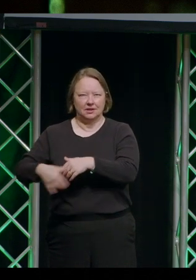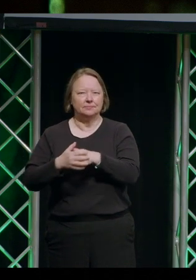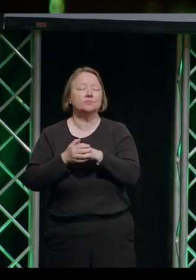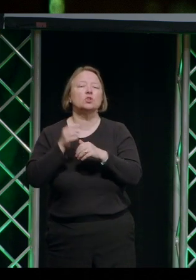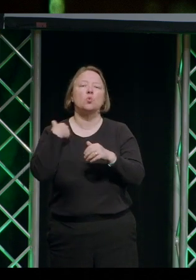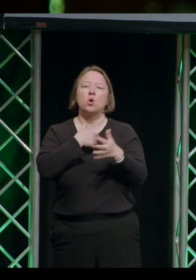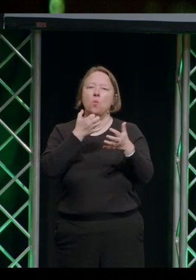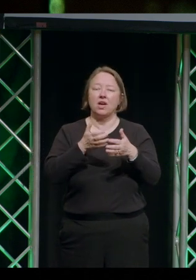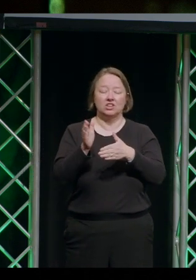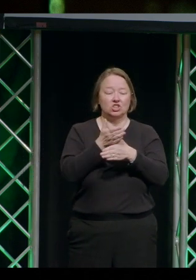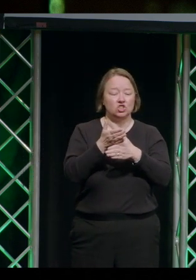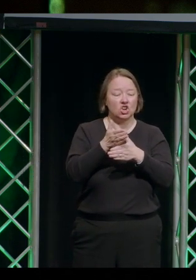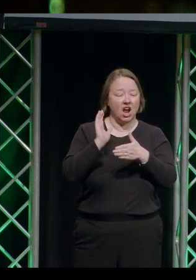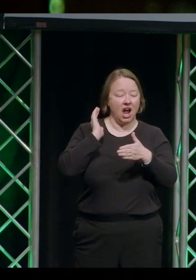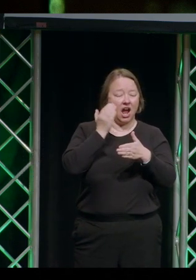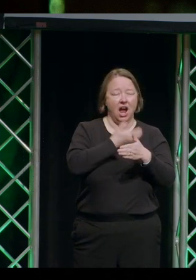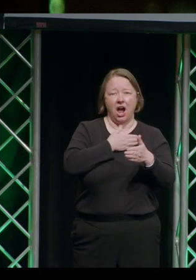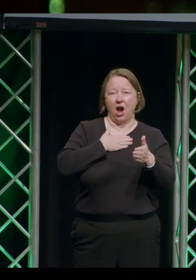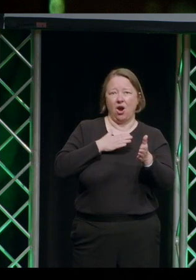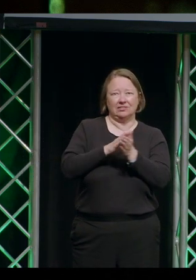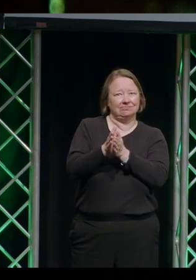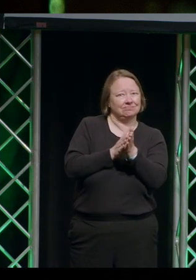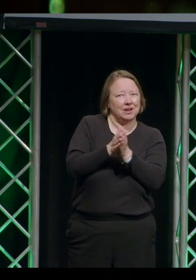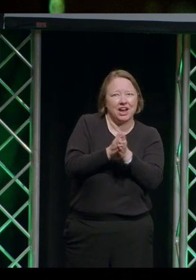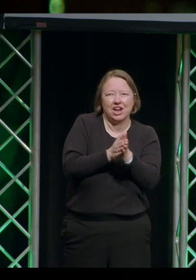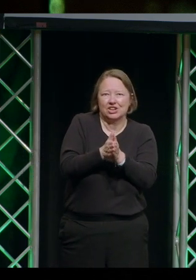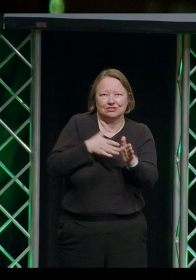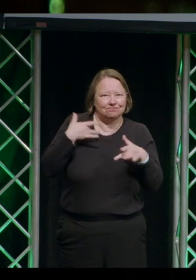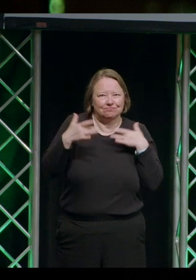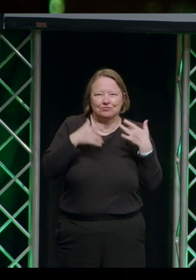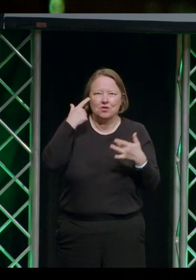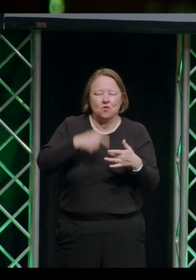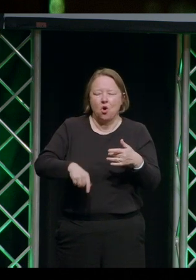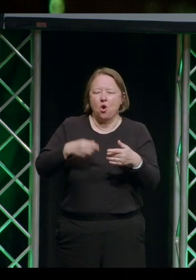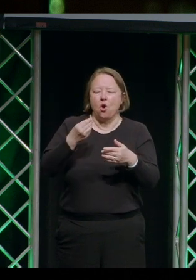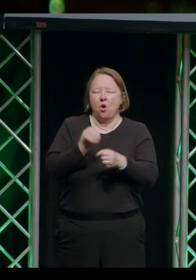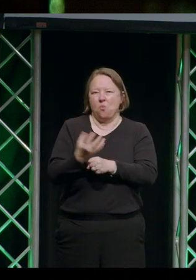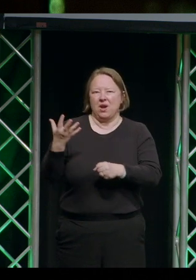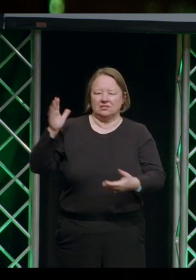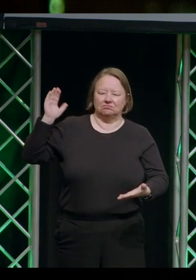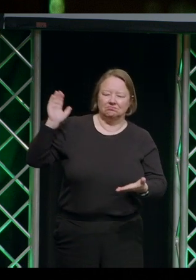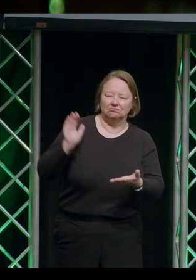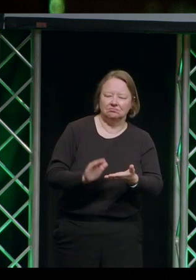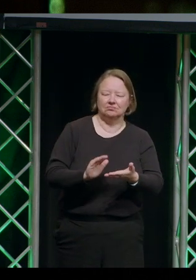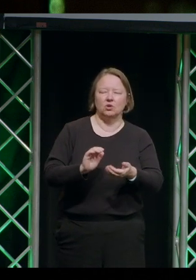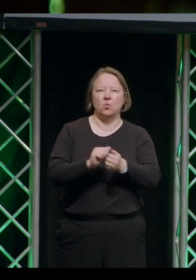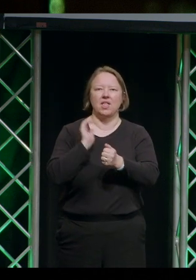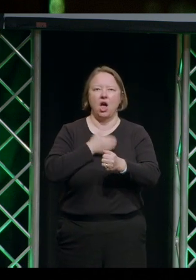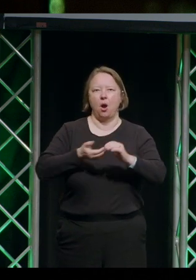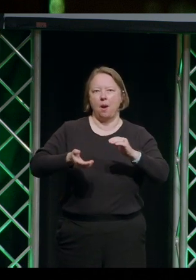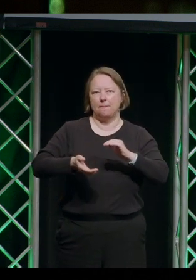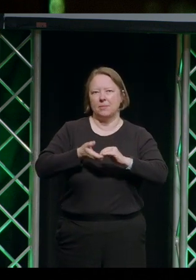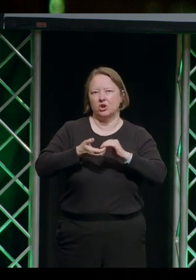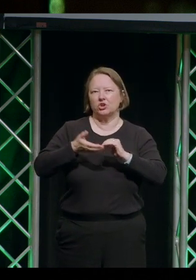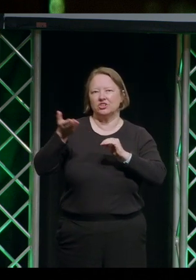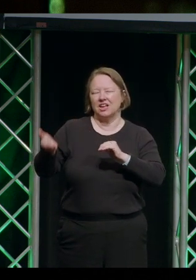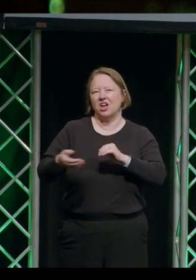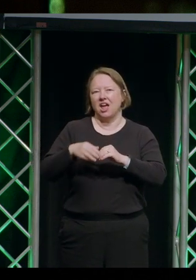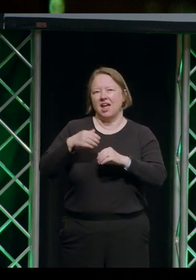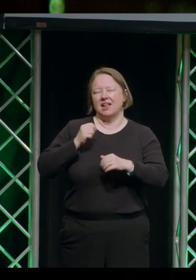We wanted to share our passions for waste reduction with our partners at the Calgary Waste